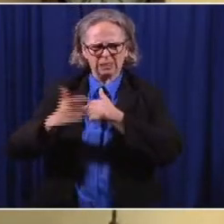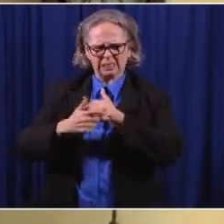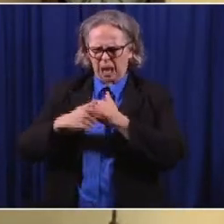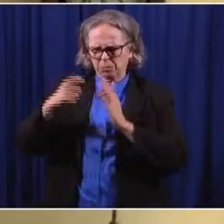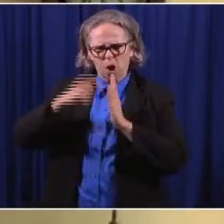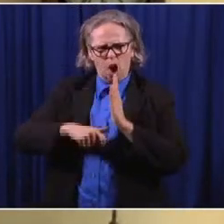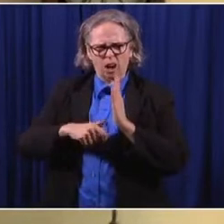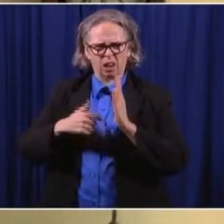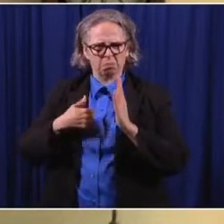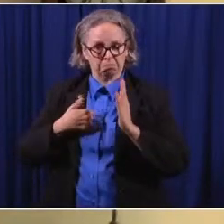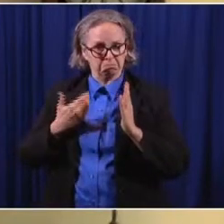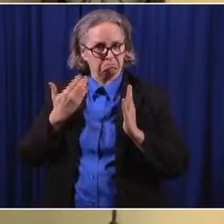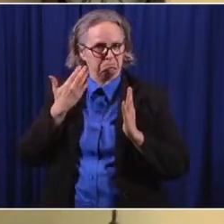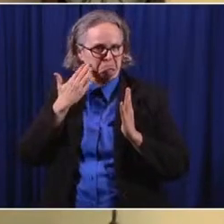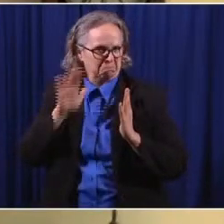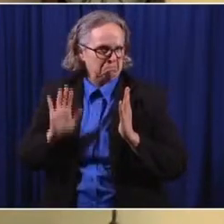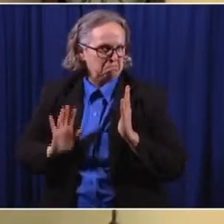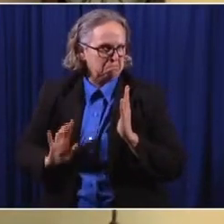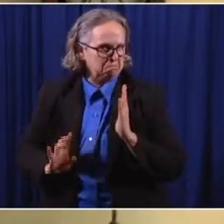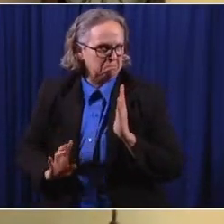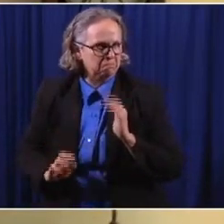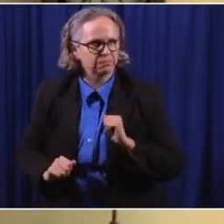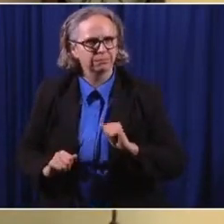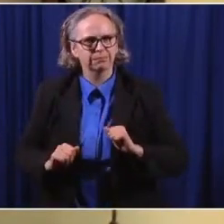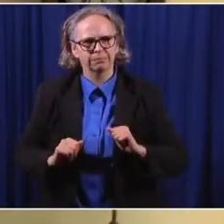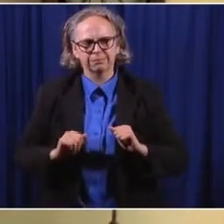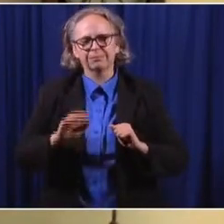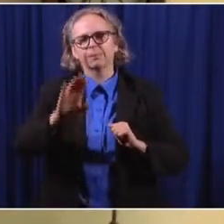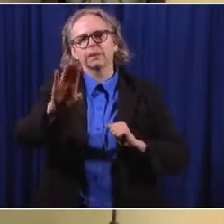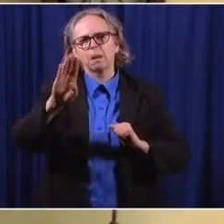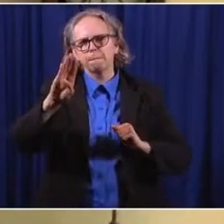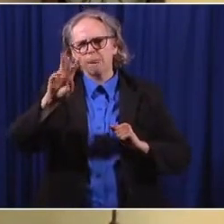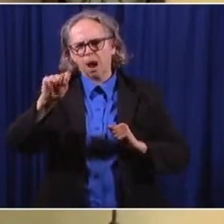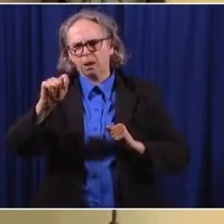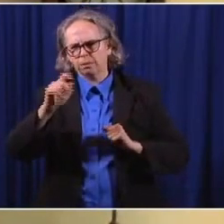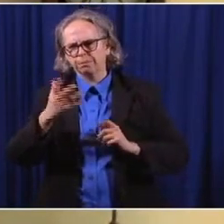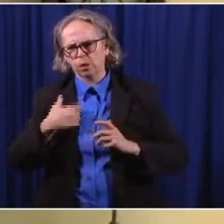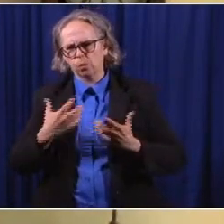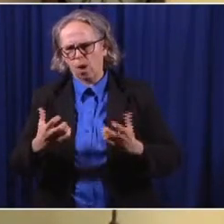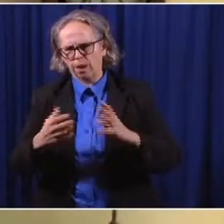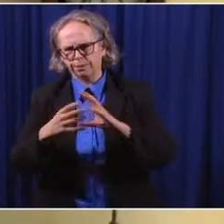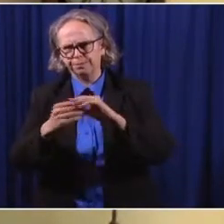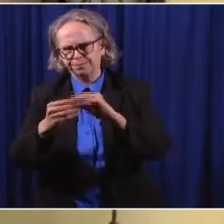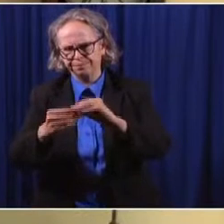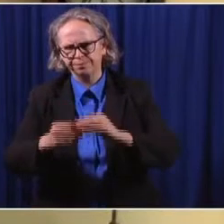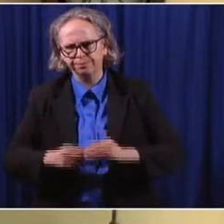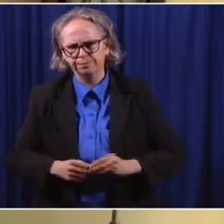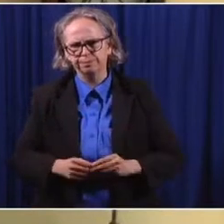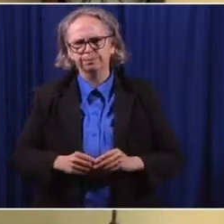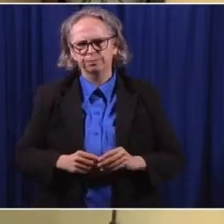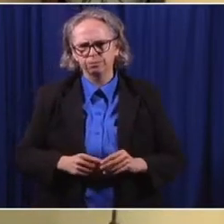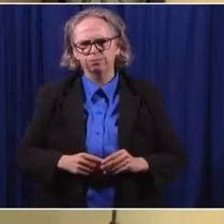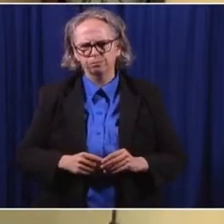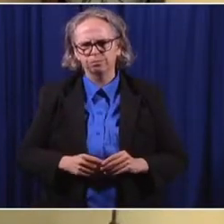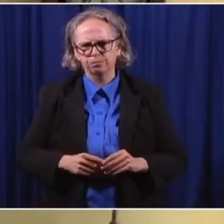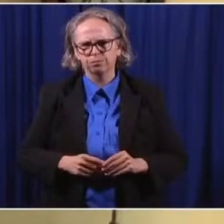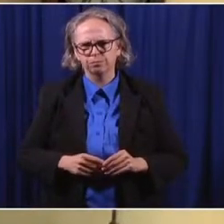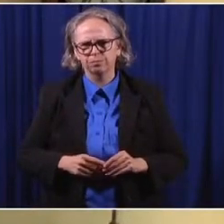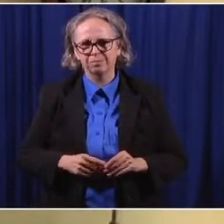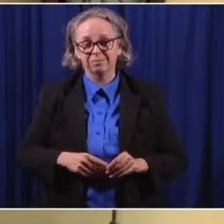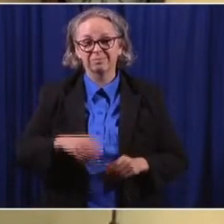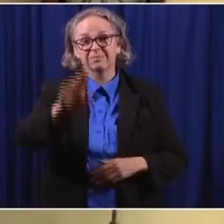states, but you know, if you had perfectly